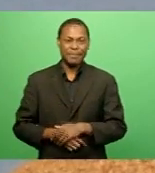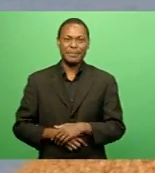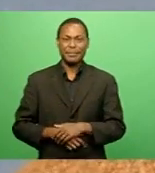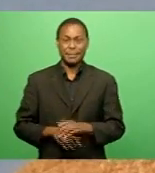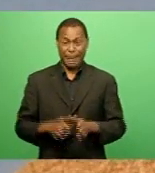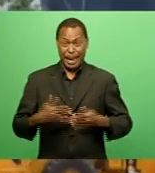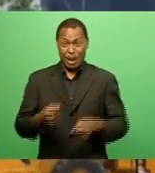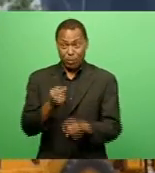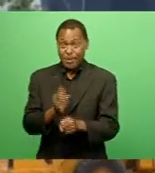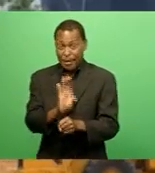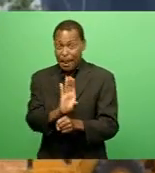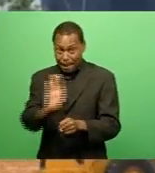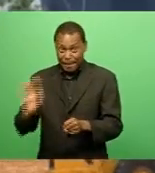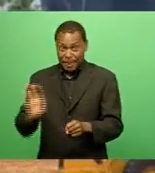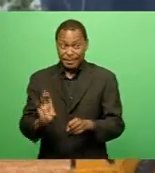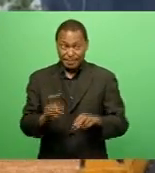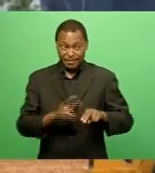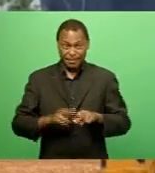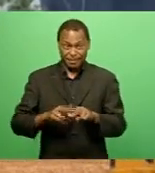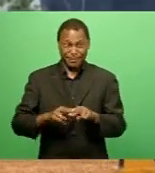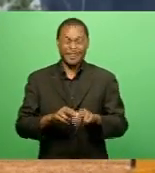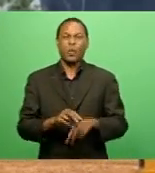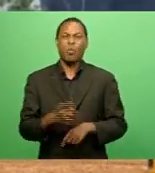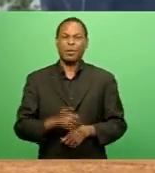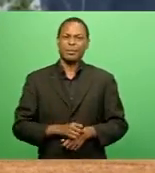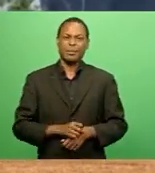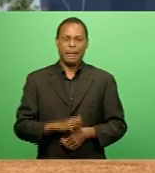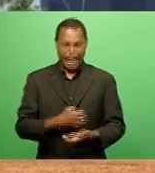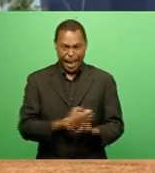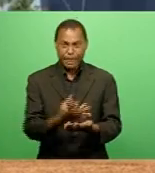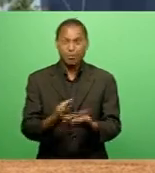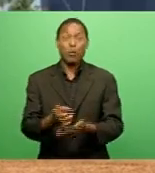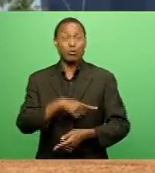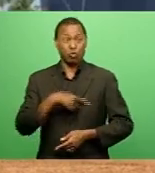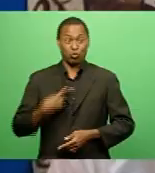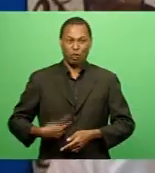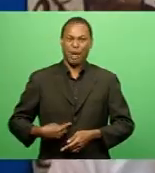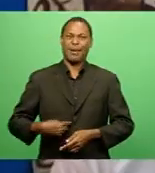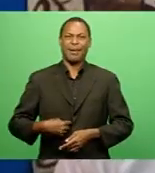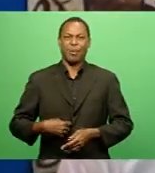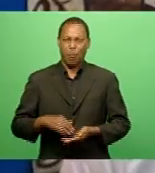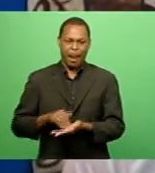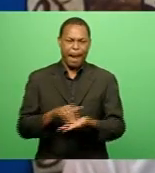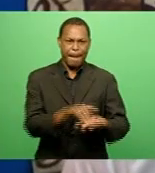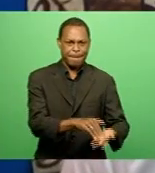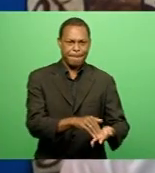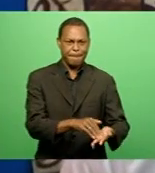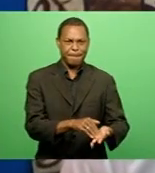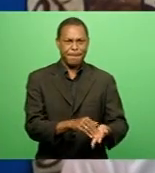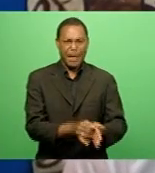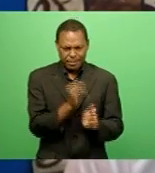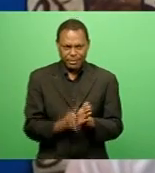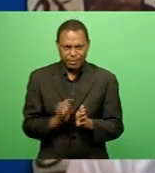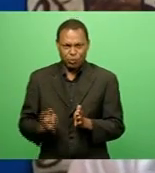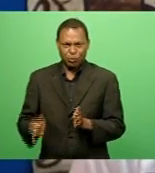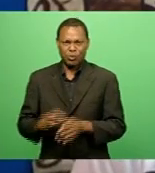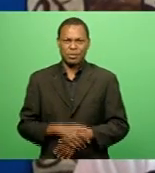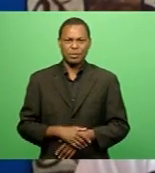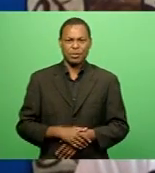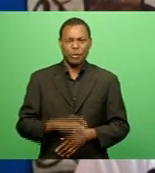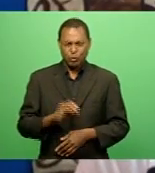is optimistic its export to China this year will keep the industry afloat. There's always competitors. We have New